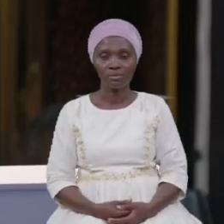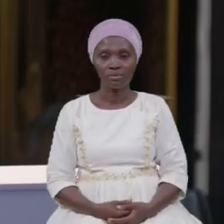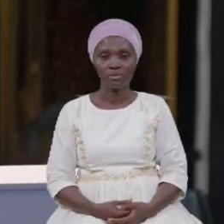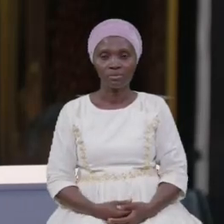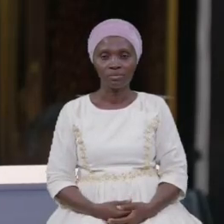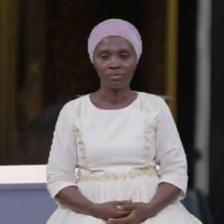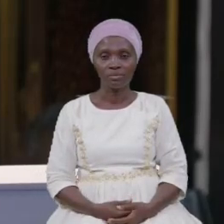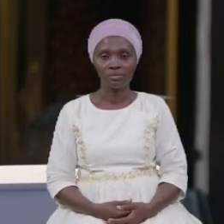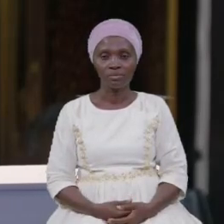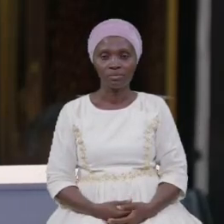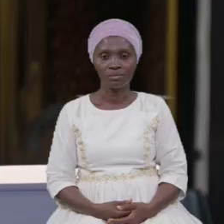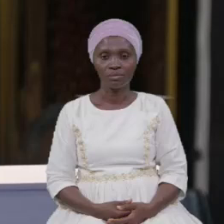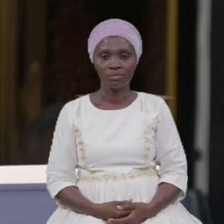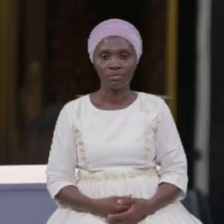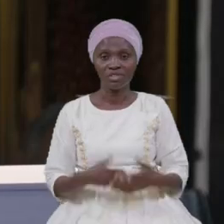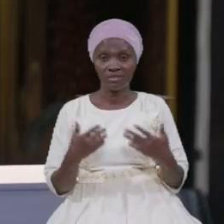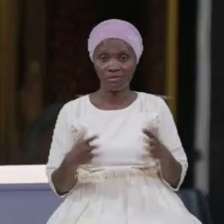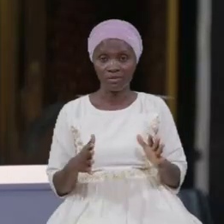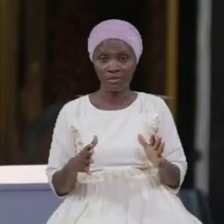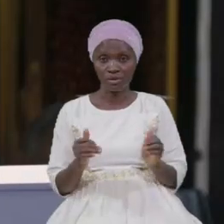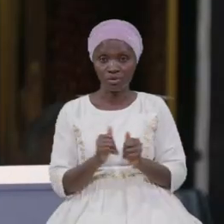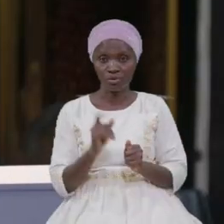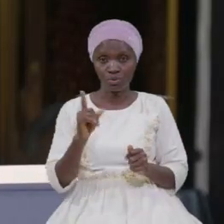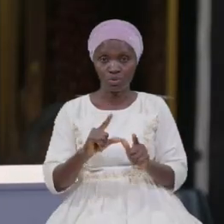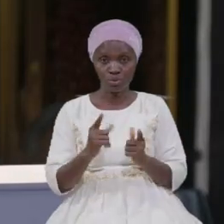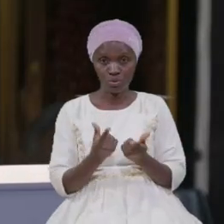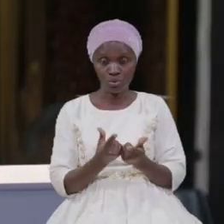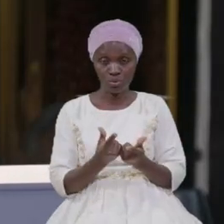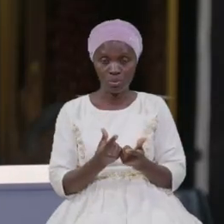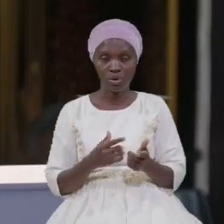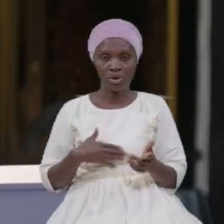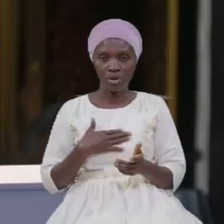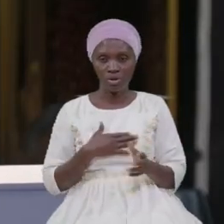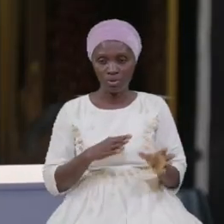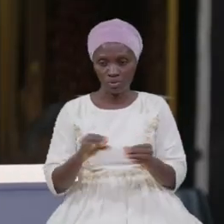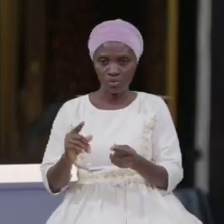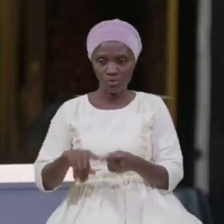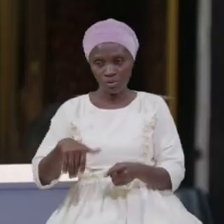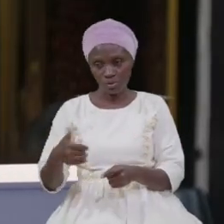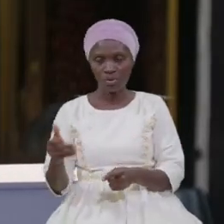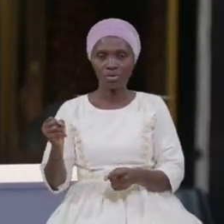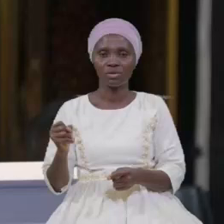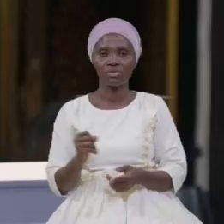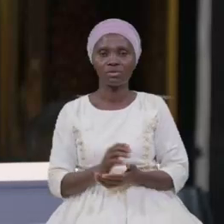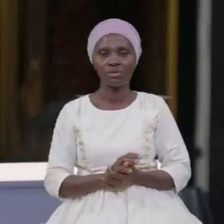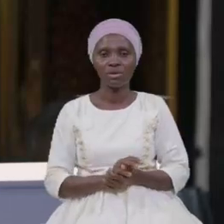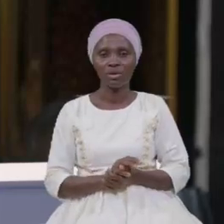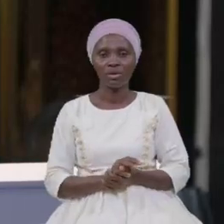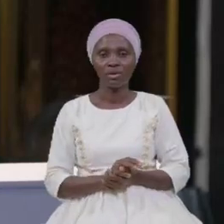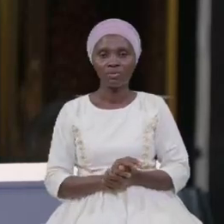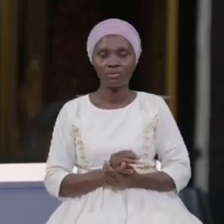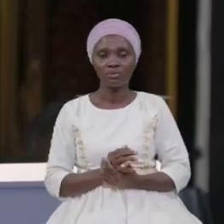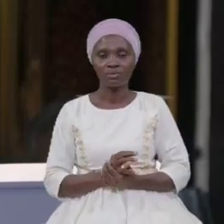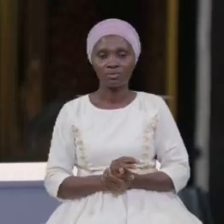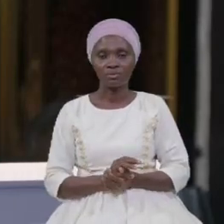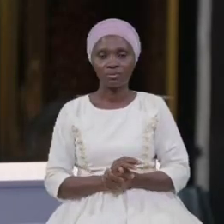If you have finished with one group, please move further and attend to other people. While the